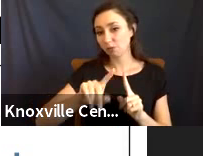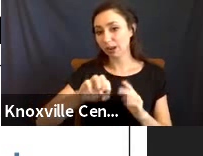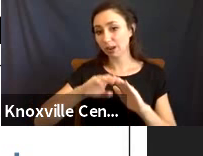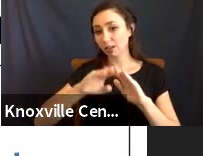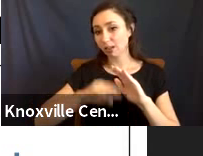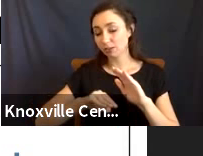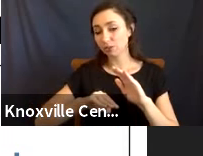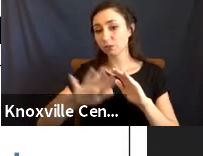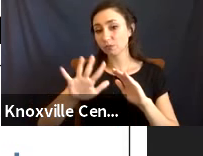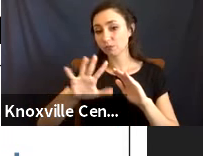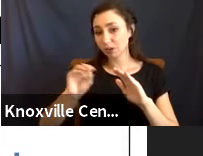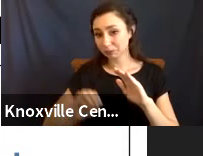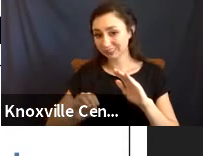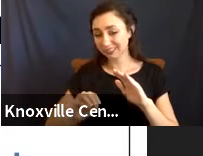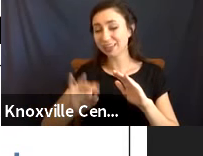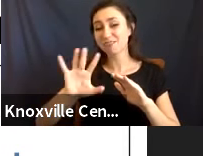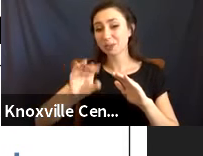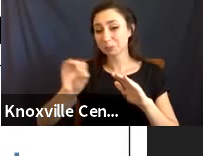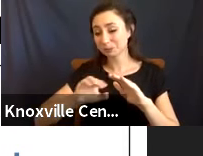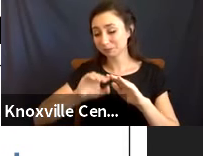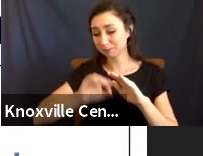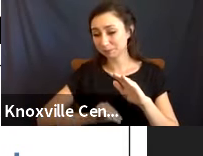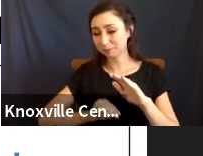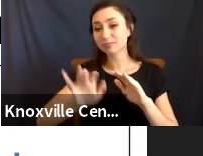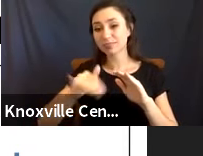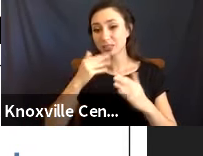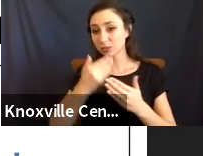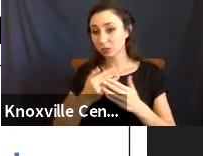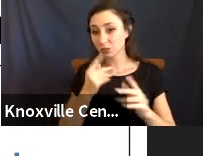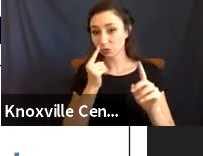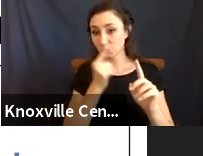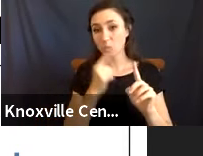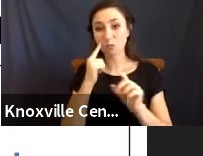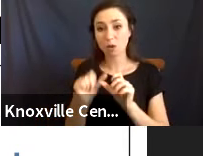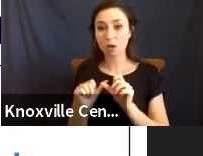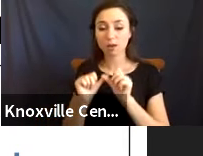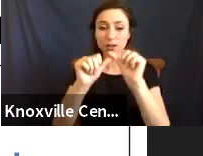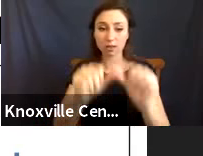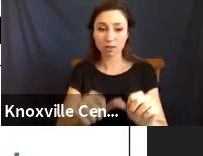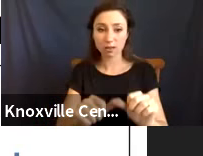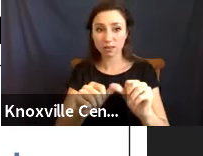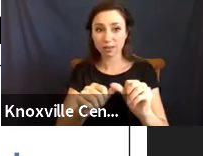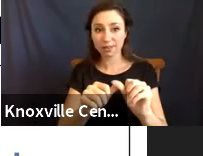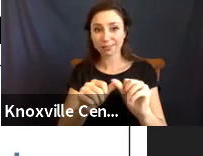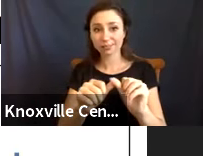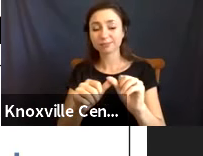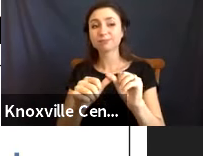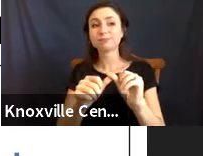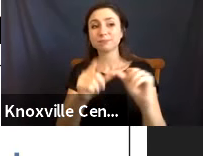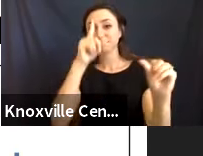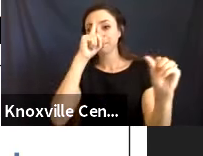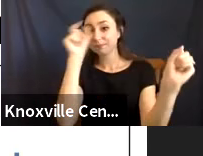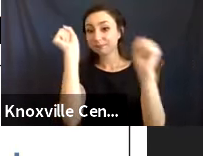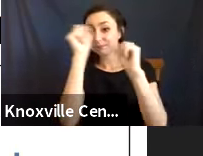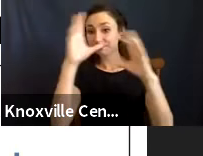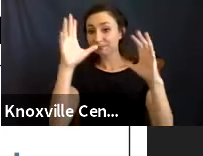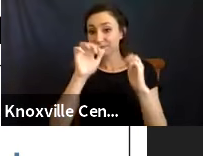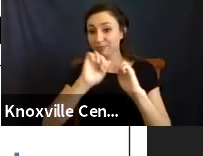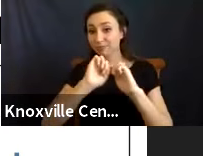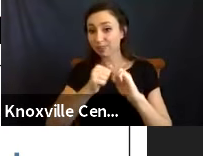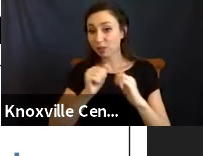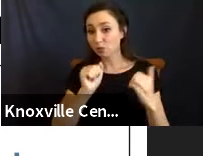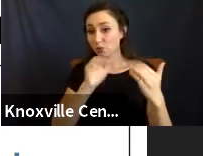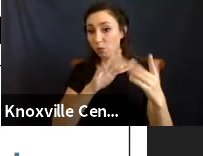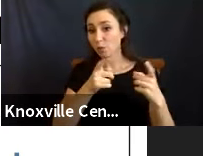it would be a good goal. And then the whole idea about how you approach mitigation